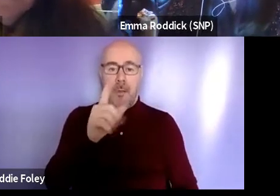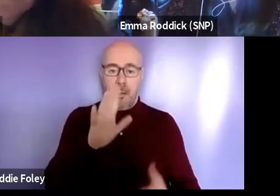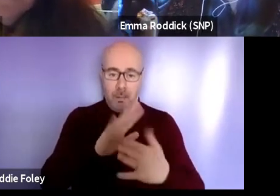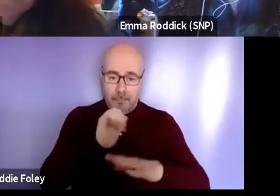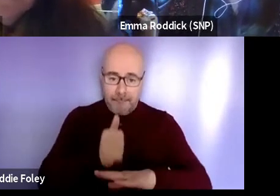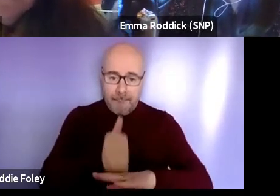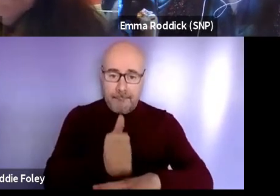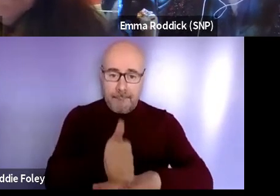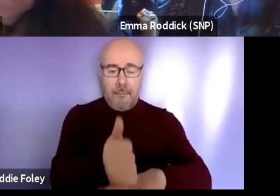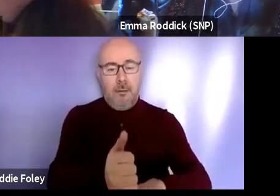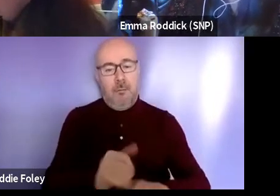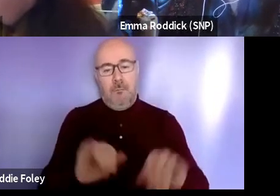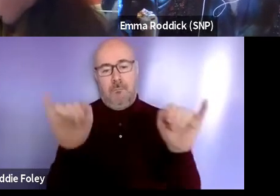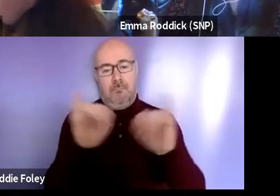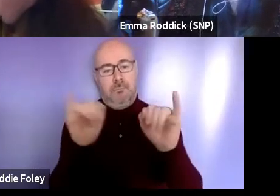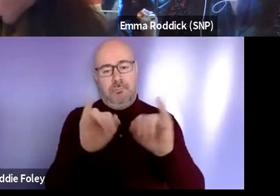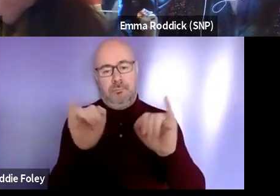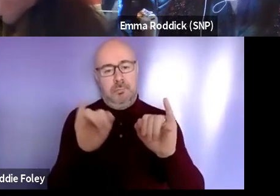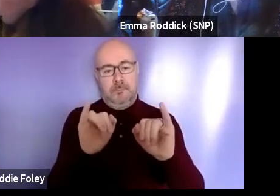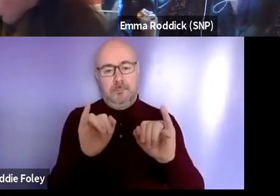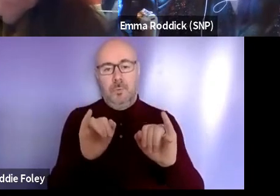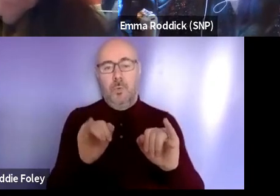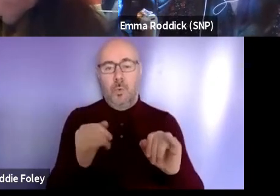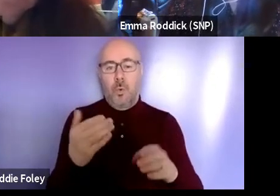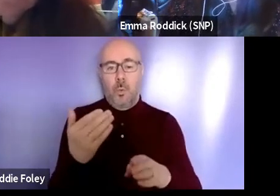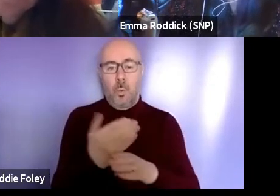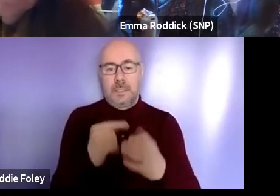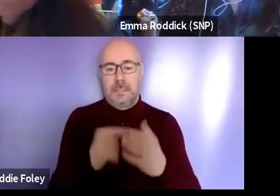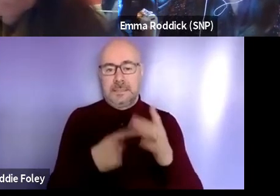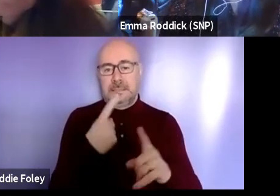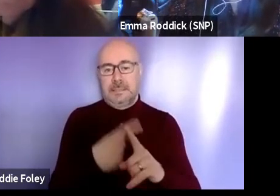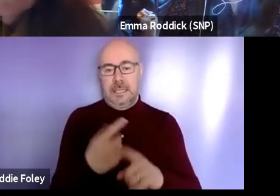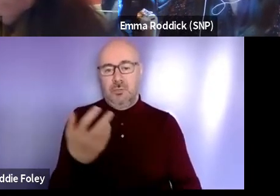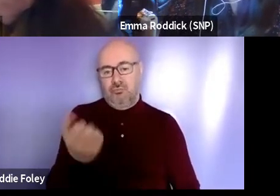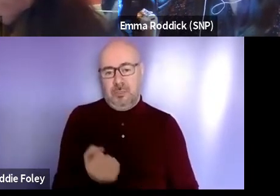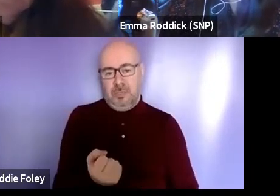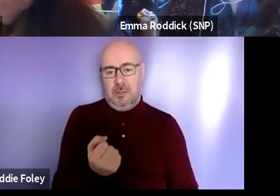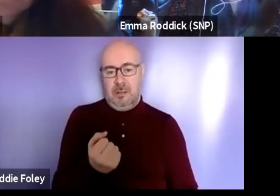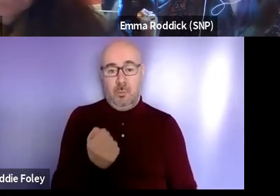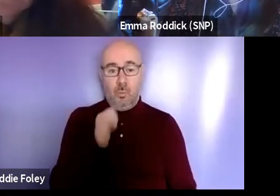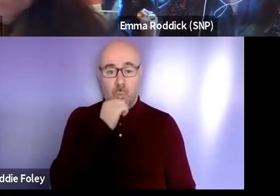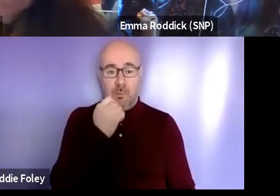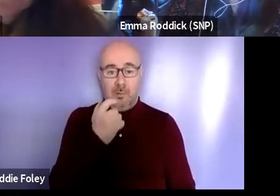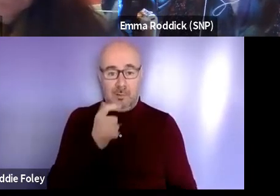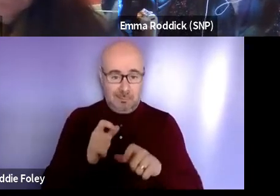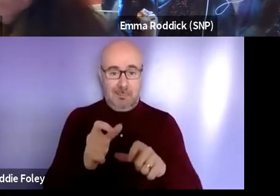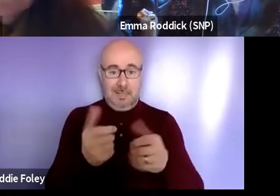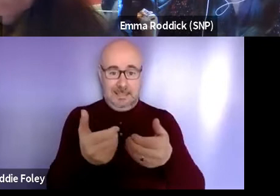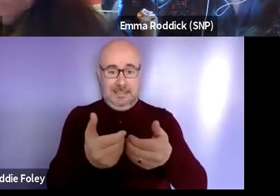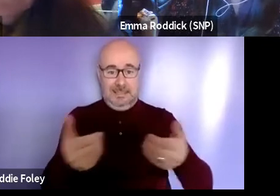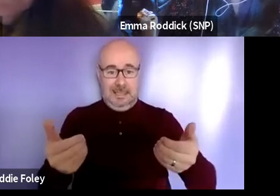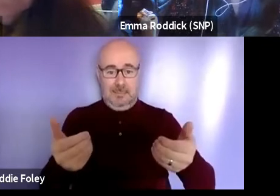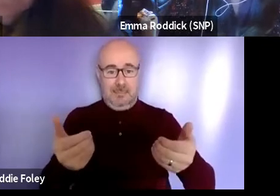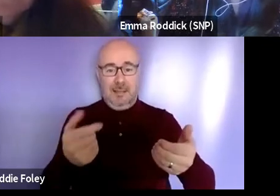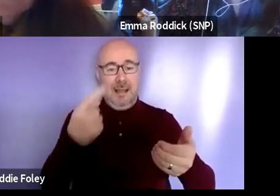as income like working tax credits. So I do wonder if they would always have to be separate, but absolutely, I think it only makes sense